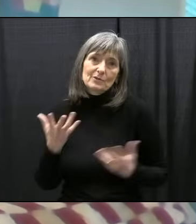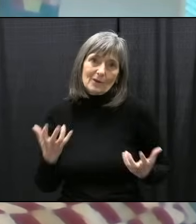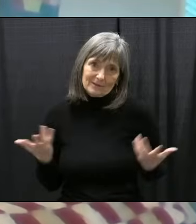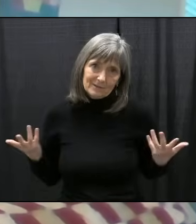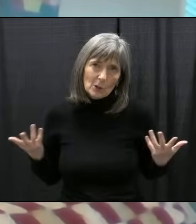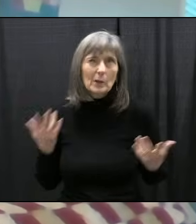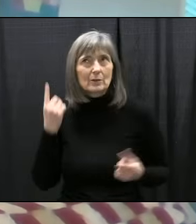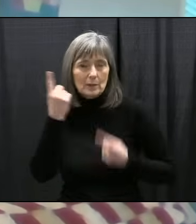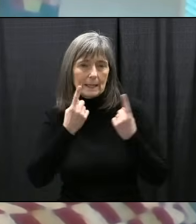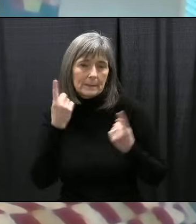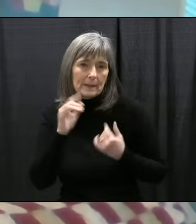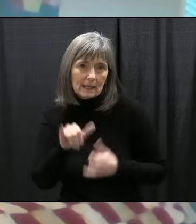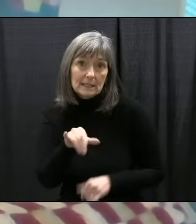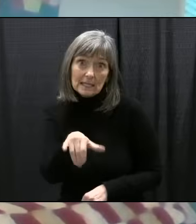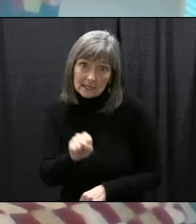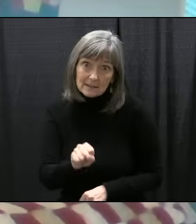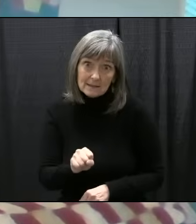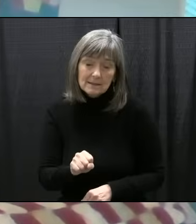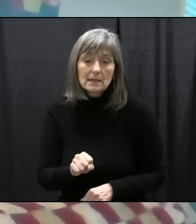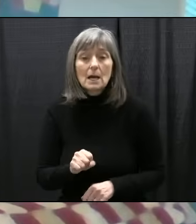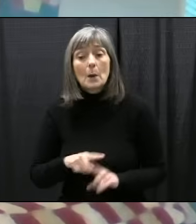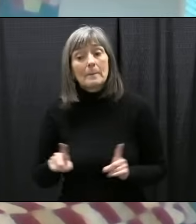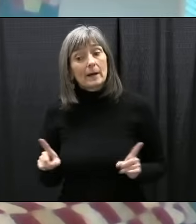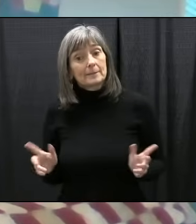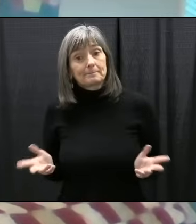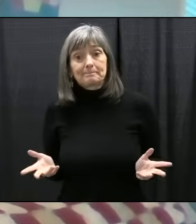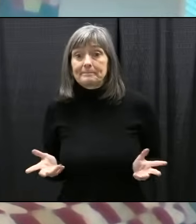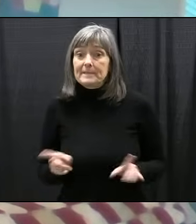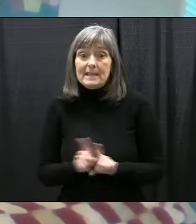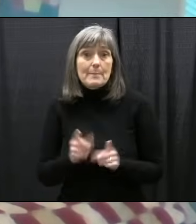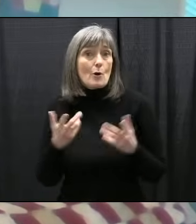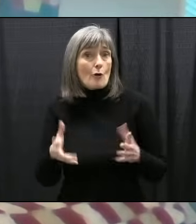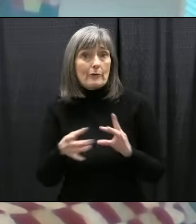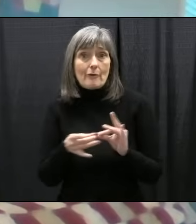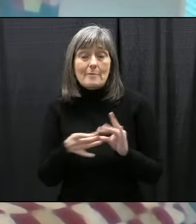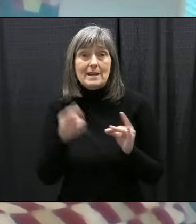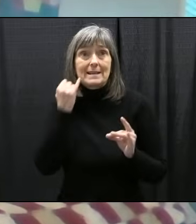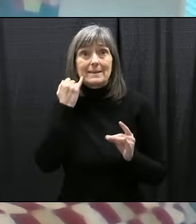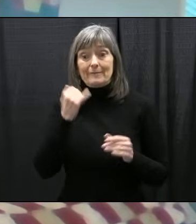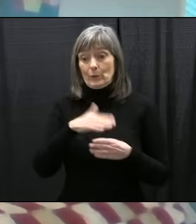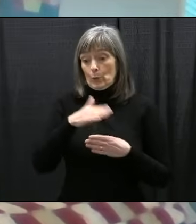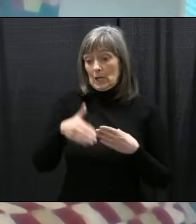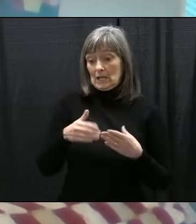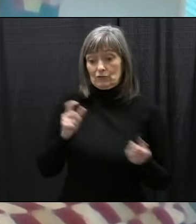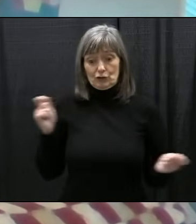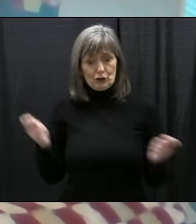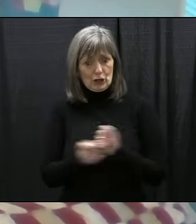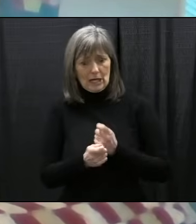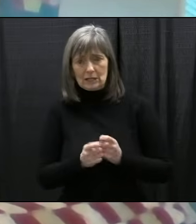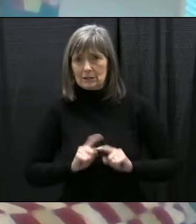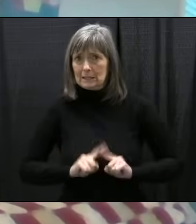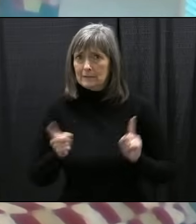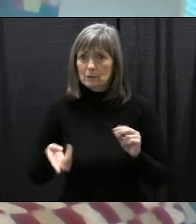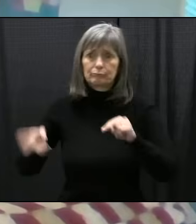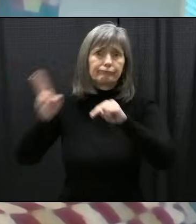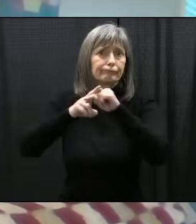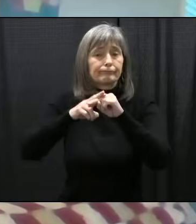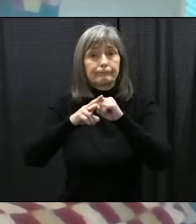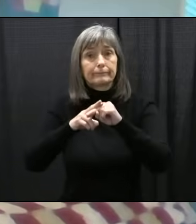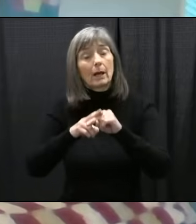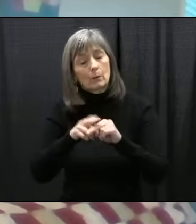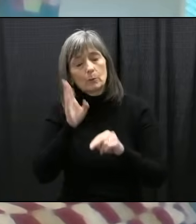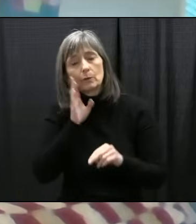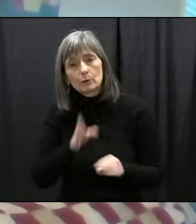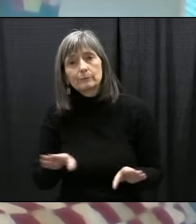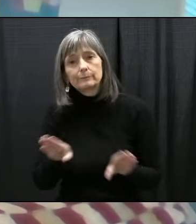important considerations. But as I said, if things change drastically and it's prudent to close schools, we